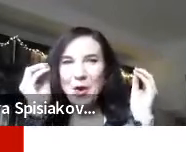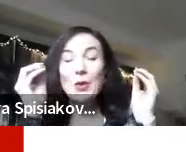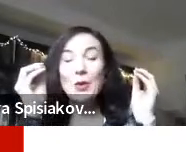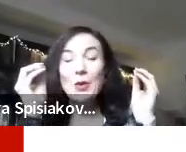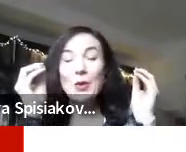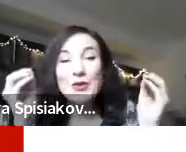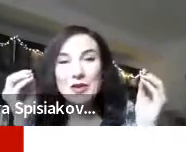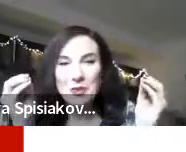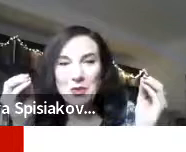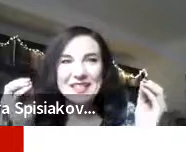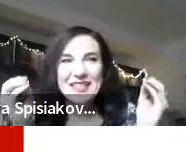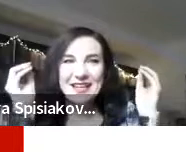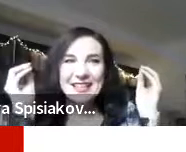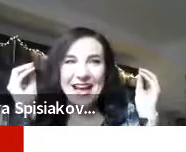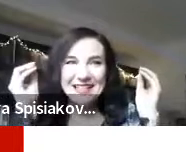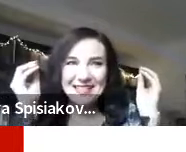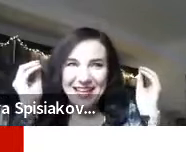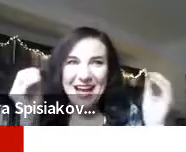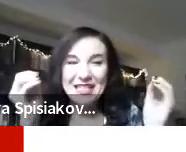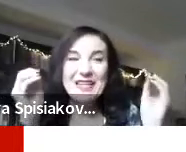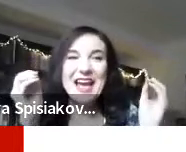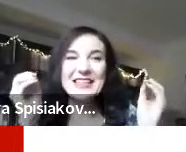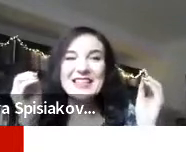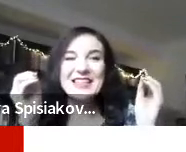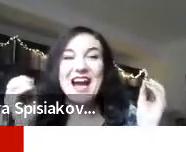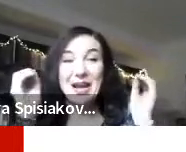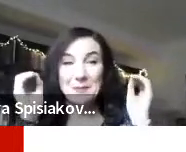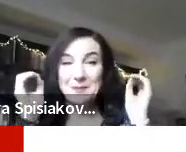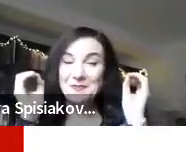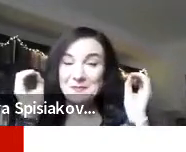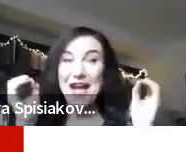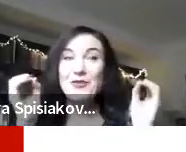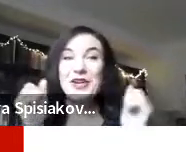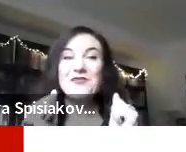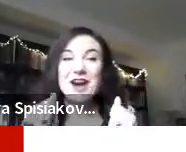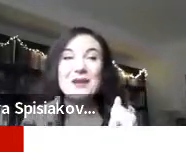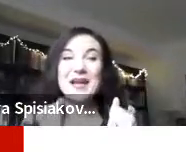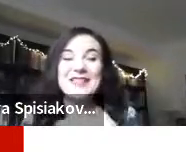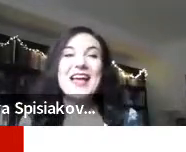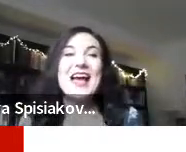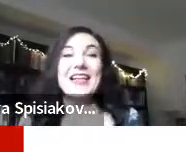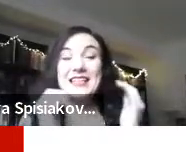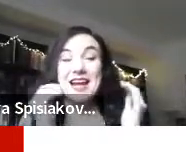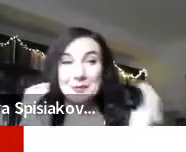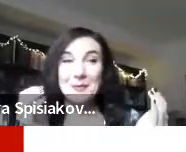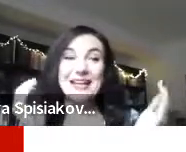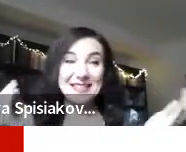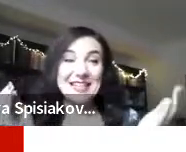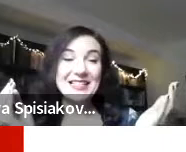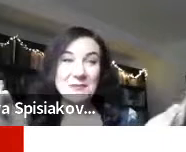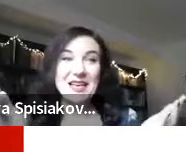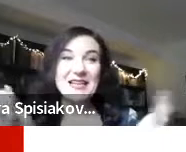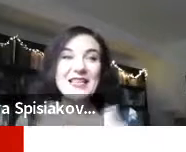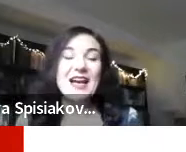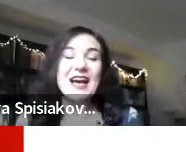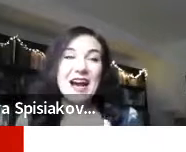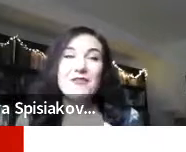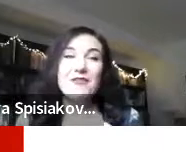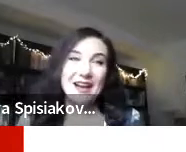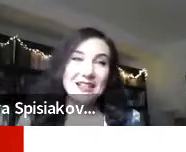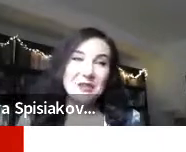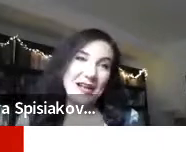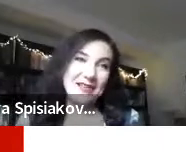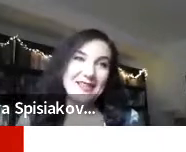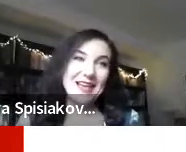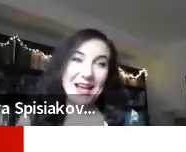the whole point of it was that asthma inhalers are bad for the environment and that they are as bad as eating meat.